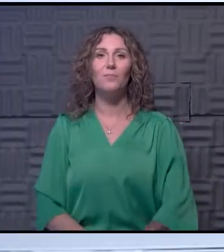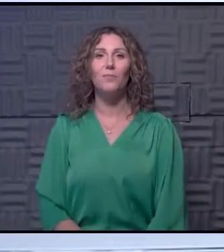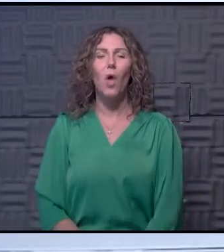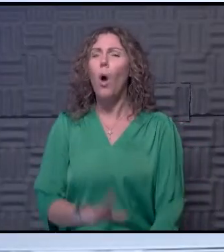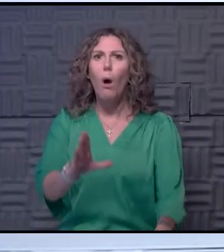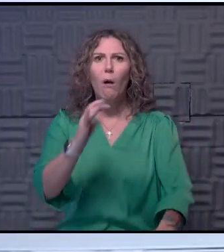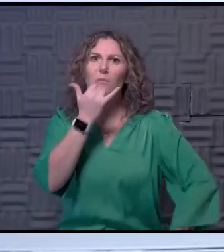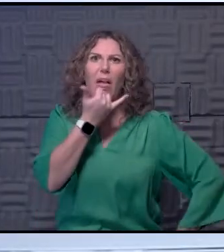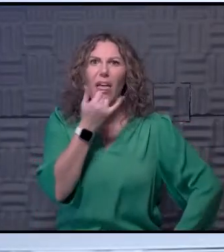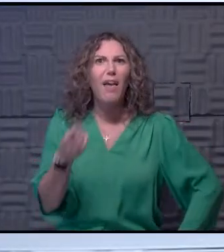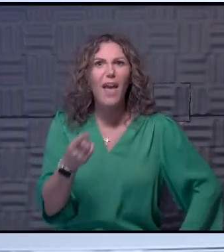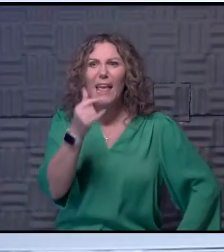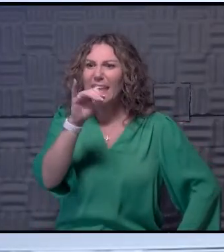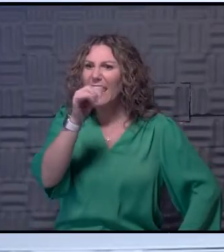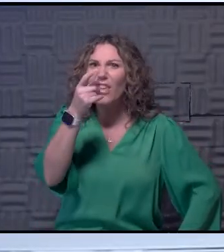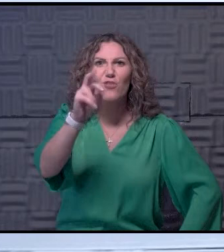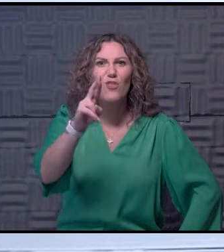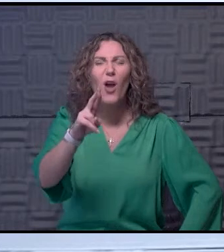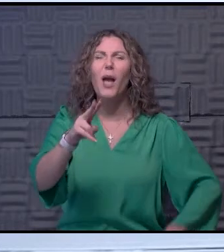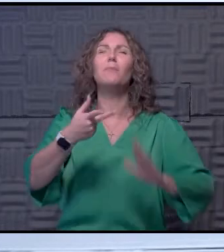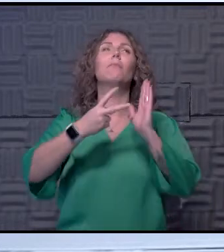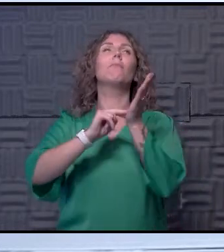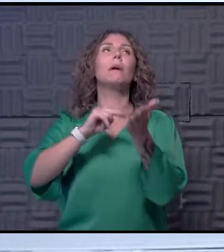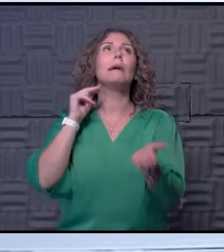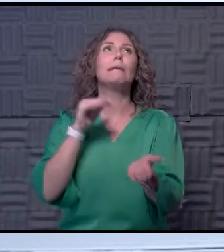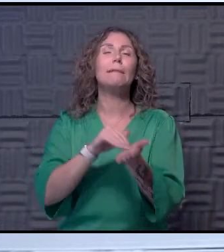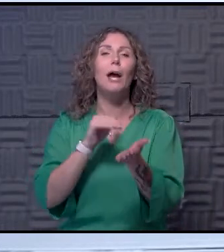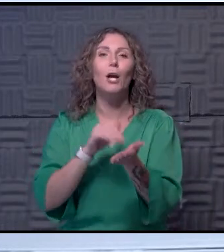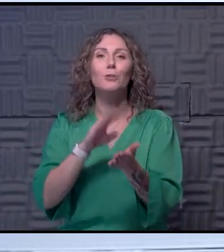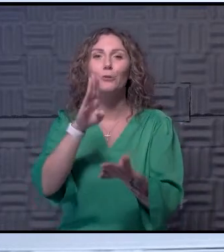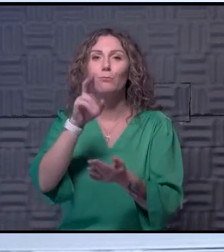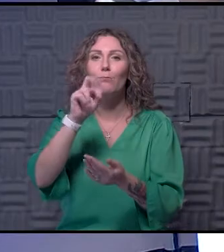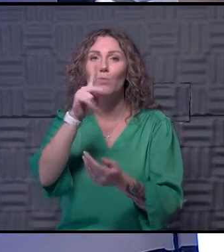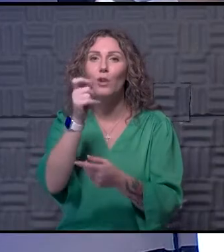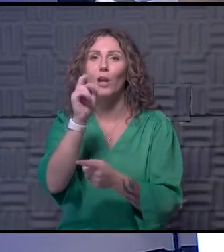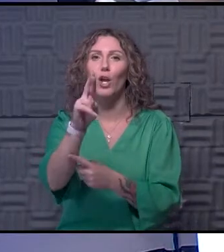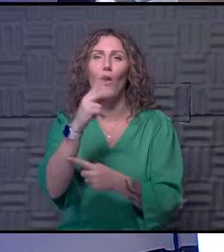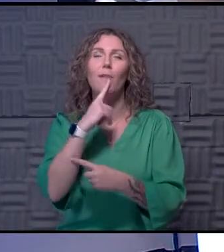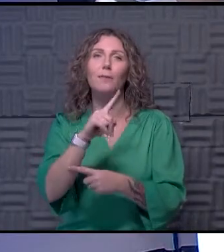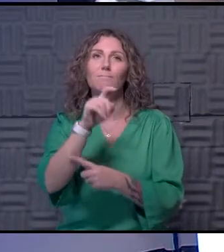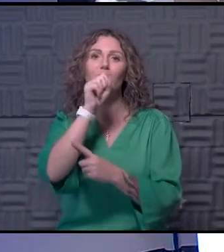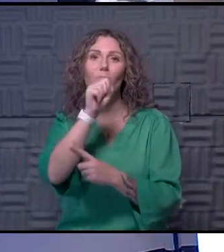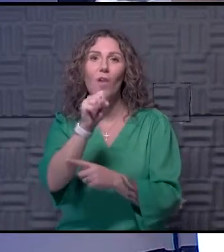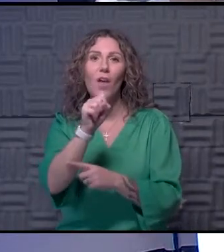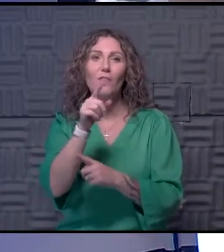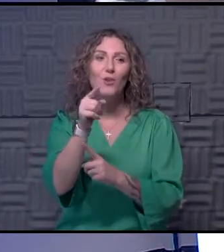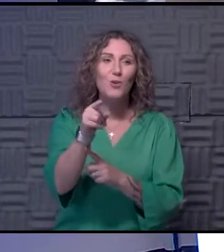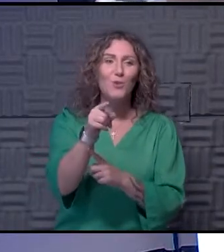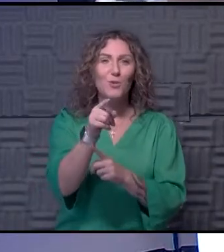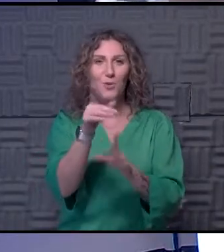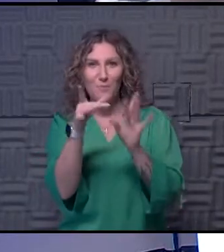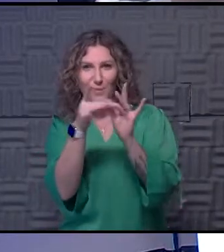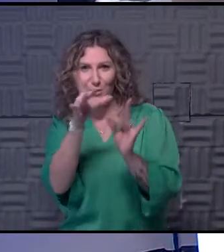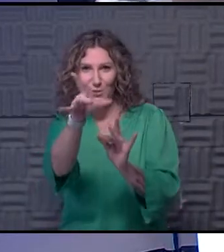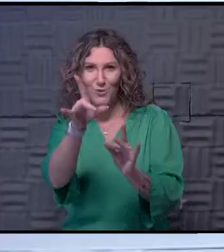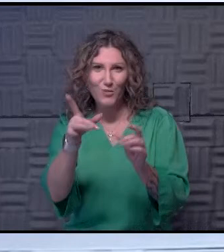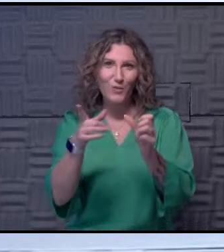I'm sorry, I said Dr. Ginther and I meant Dr. Bricker. I'm sorry. And by the way, I wanted to point out, I loved it when you 4-pointed your first argument. Well